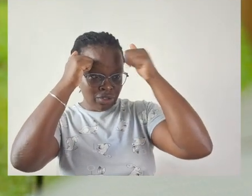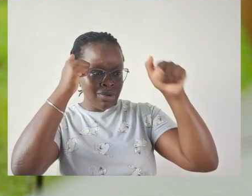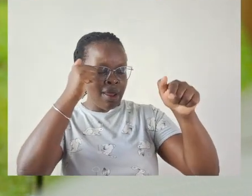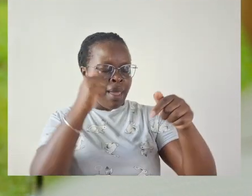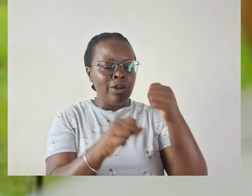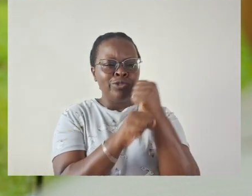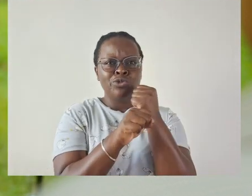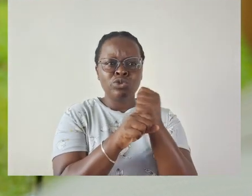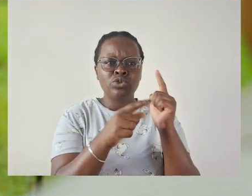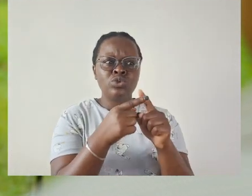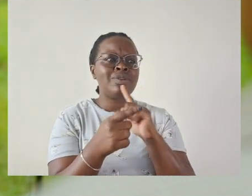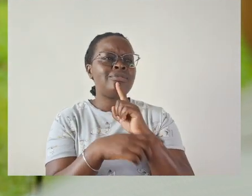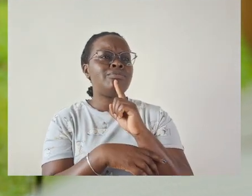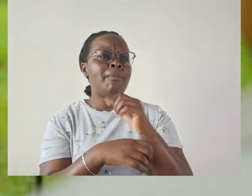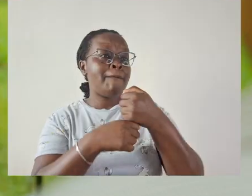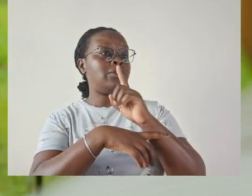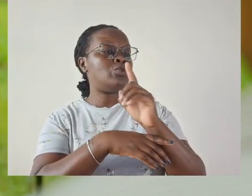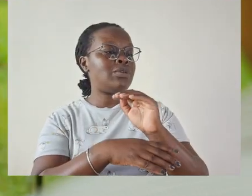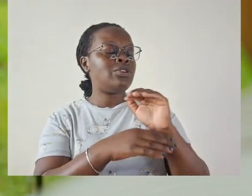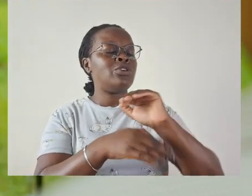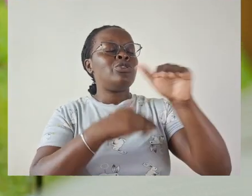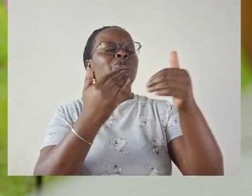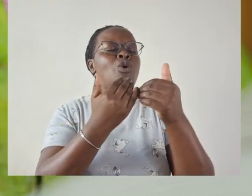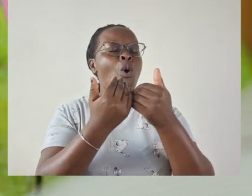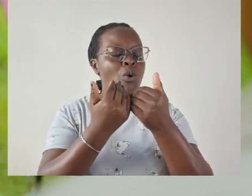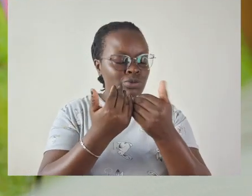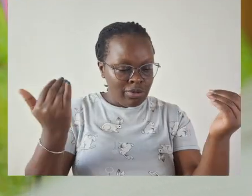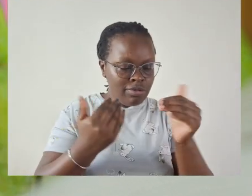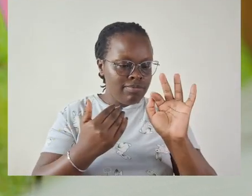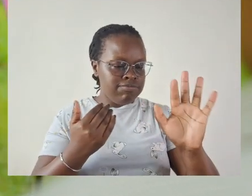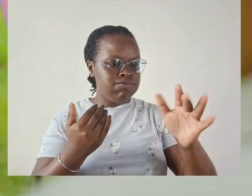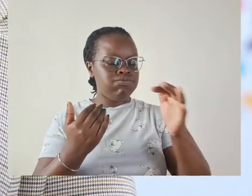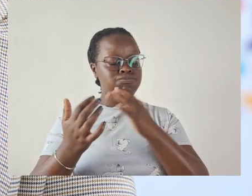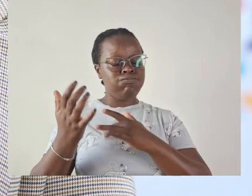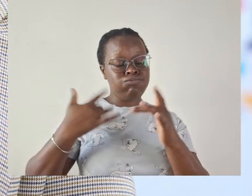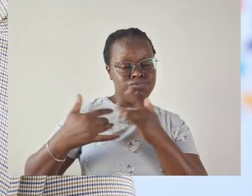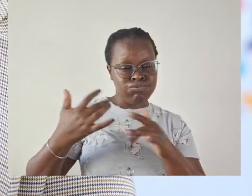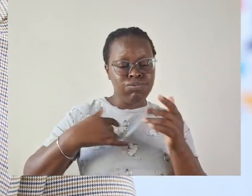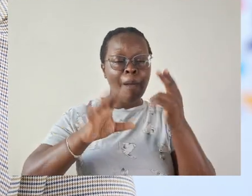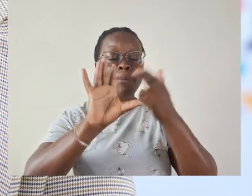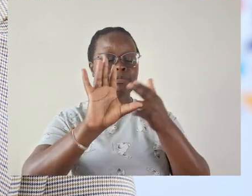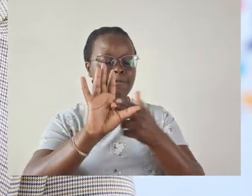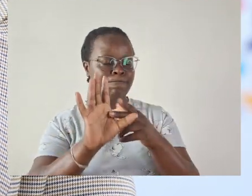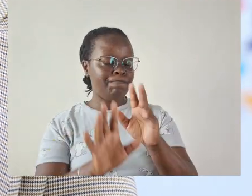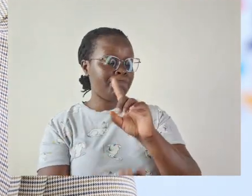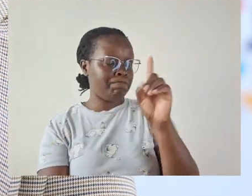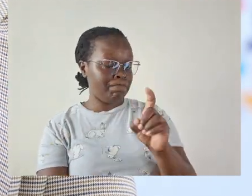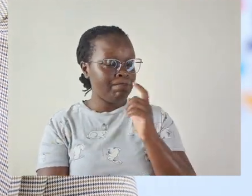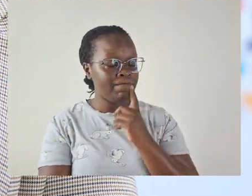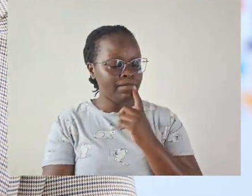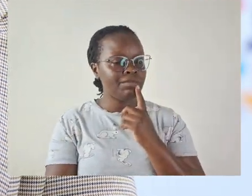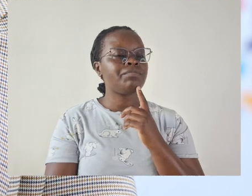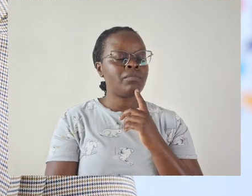ensure that children's voices are heard when it comes to policy implementation? So we need a new child participation guideline